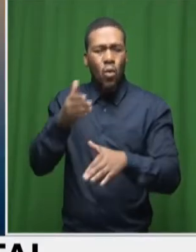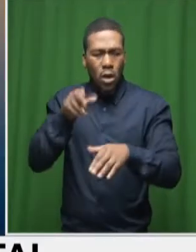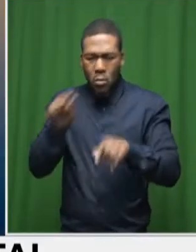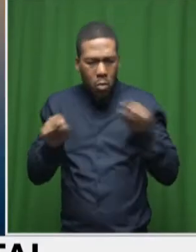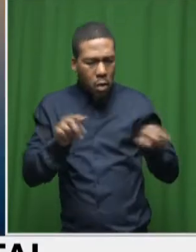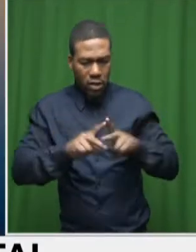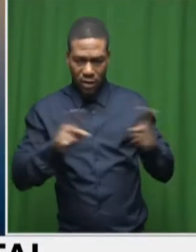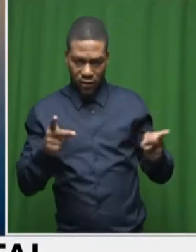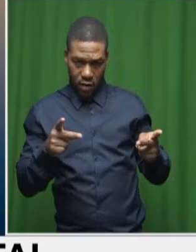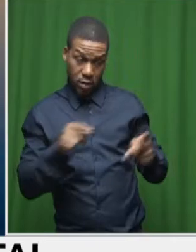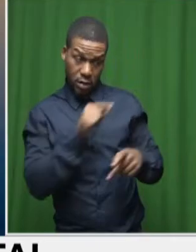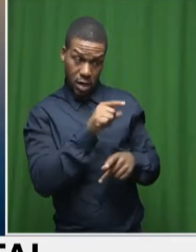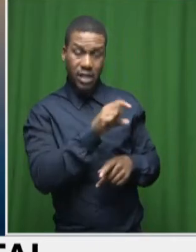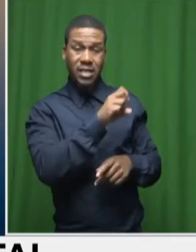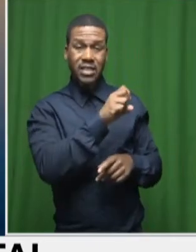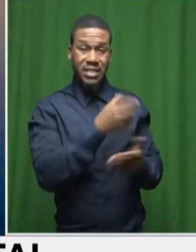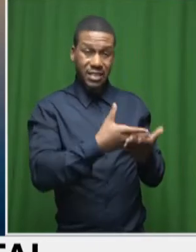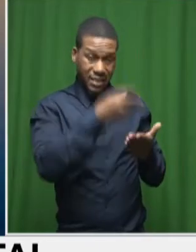video content,